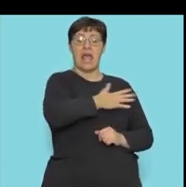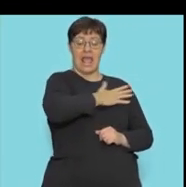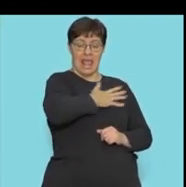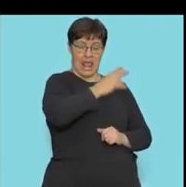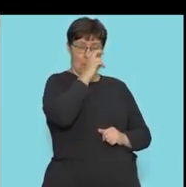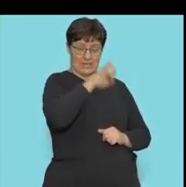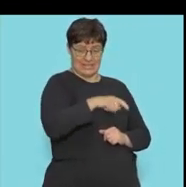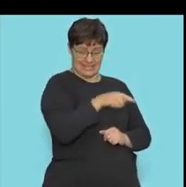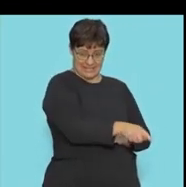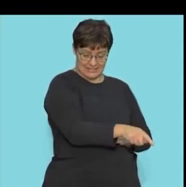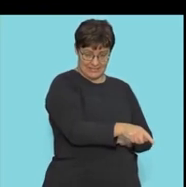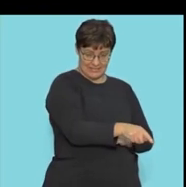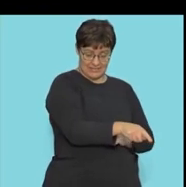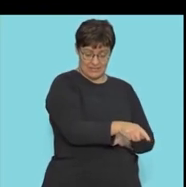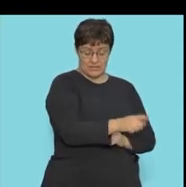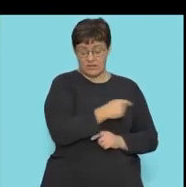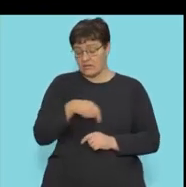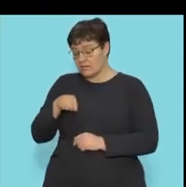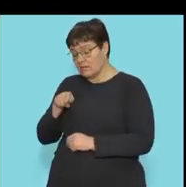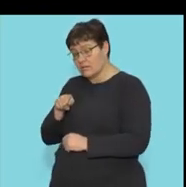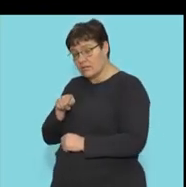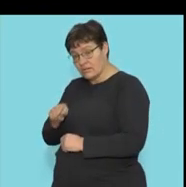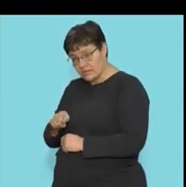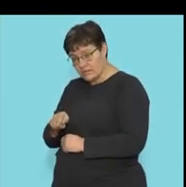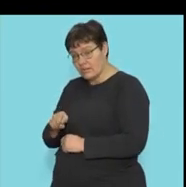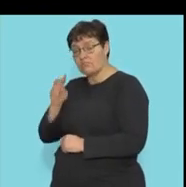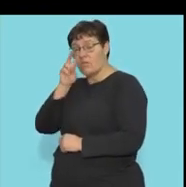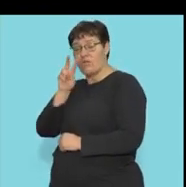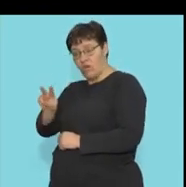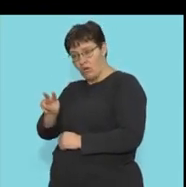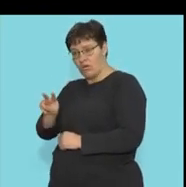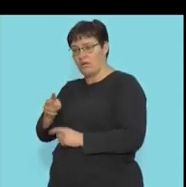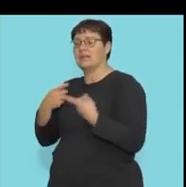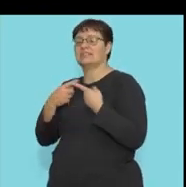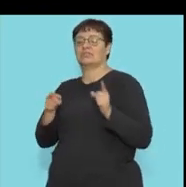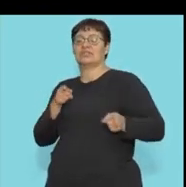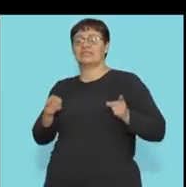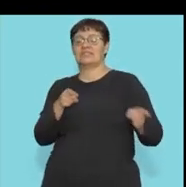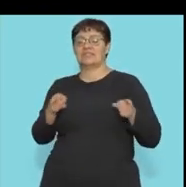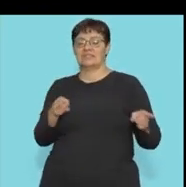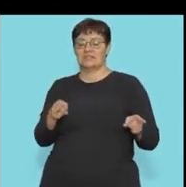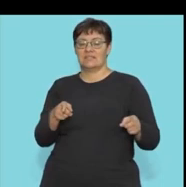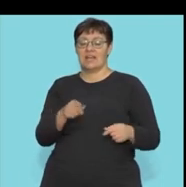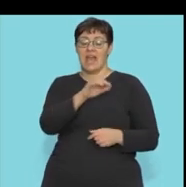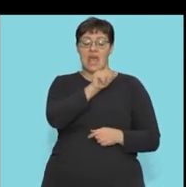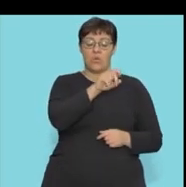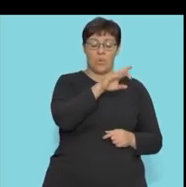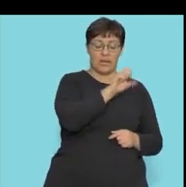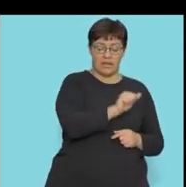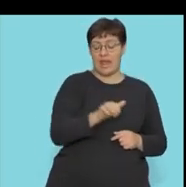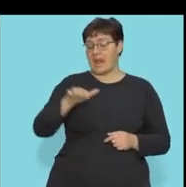aerobic respiration where oxygen was needed. It's important that we now look at the difference between aerobic